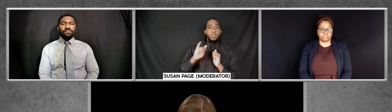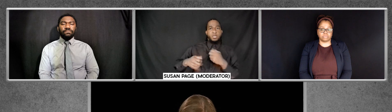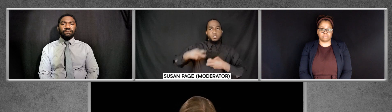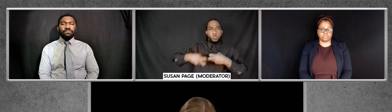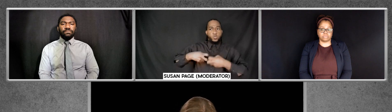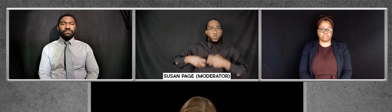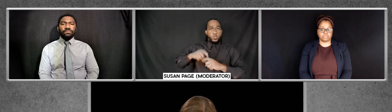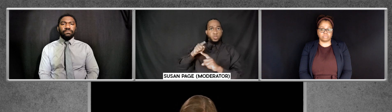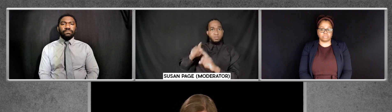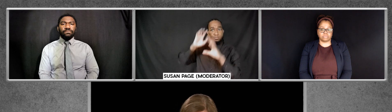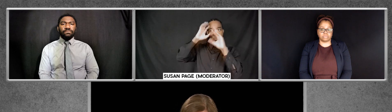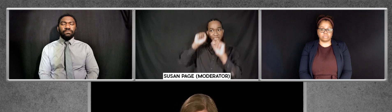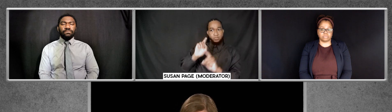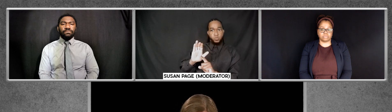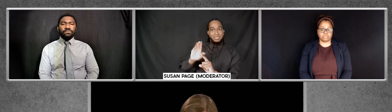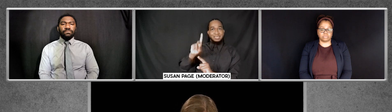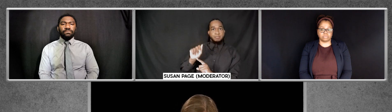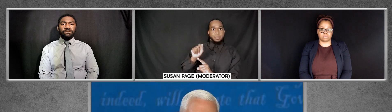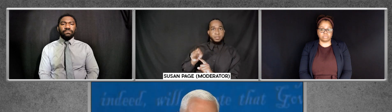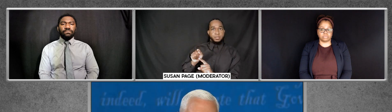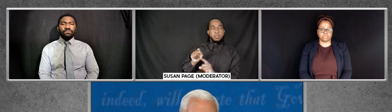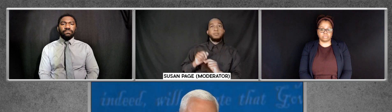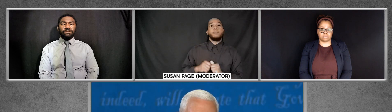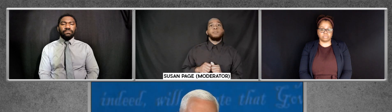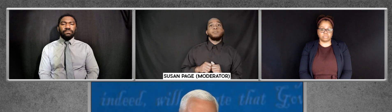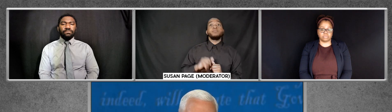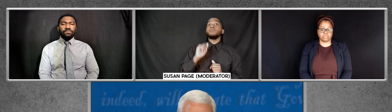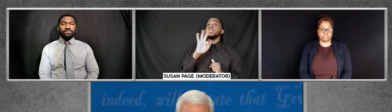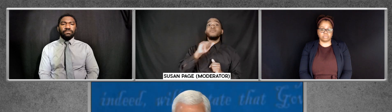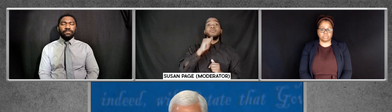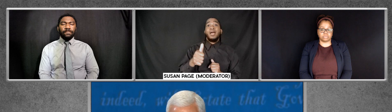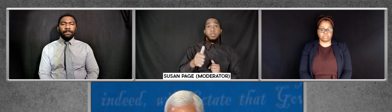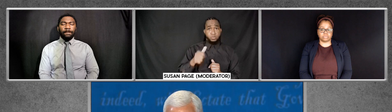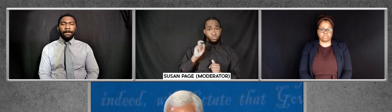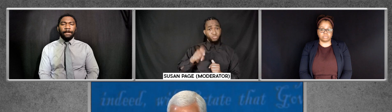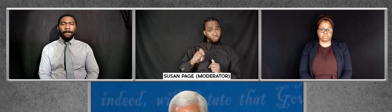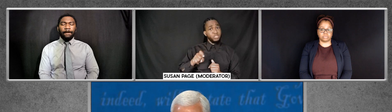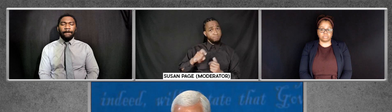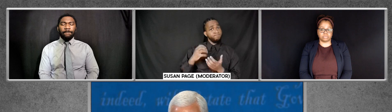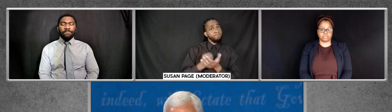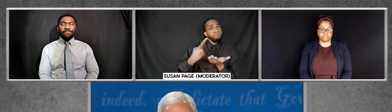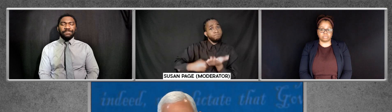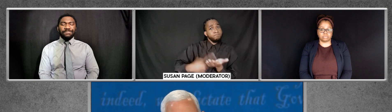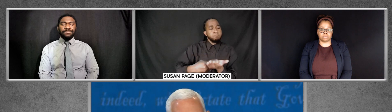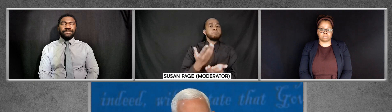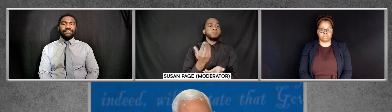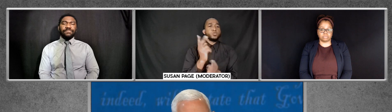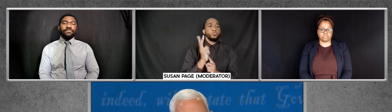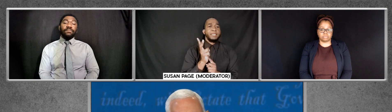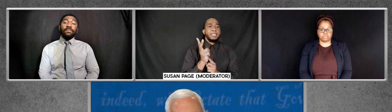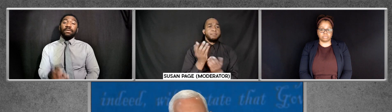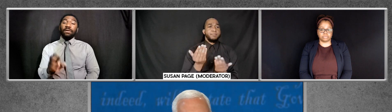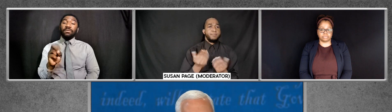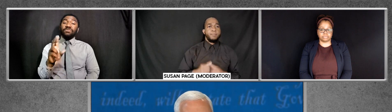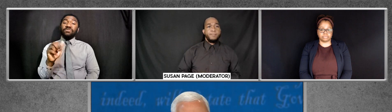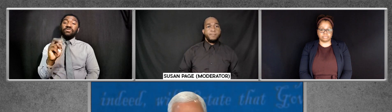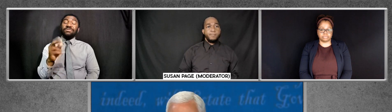disability? And if not, do you think you should? You have 2 minutes without interruption. Well, Susan, thank you, although I would like to go